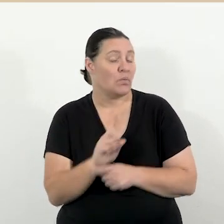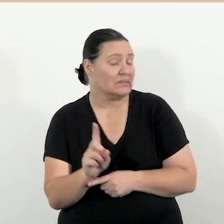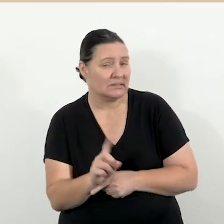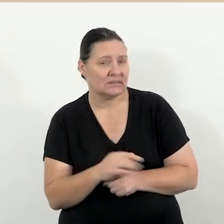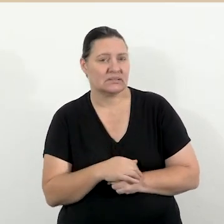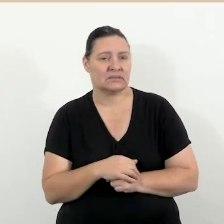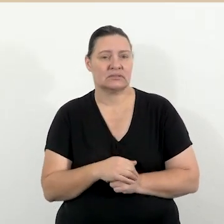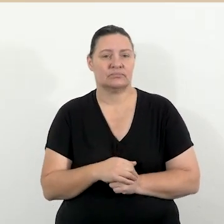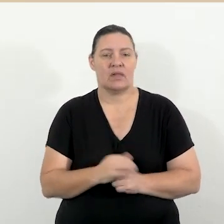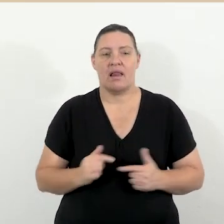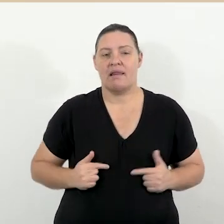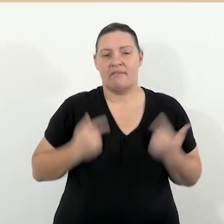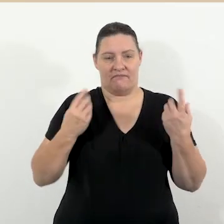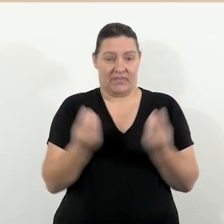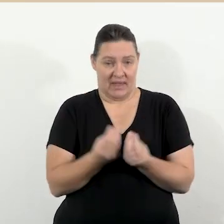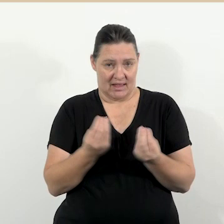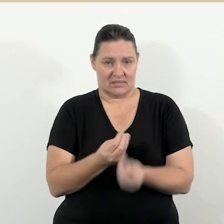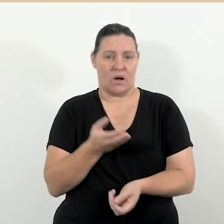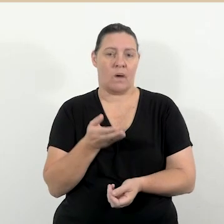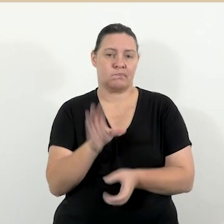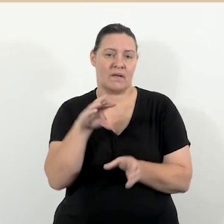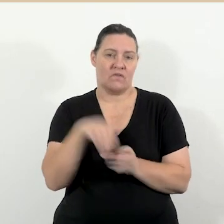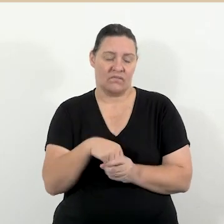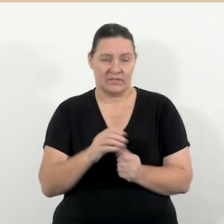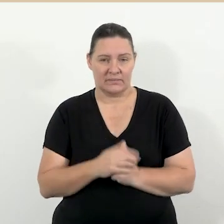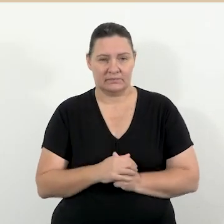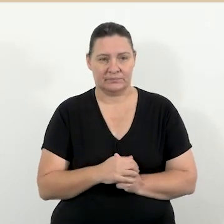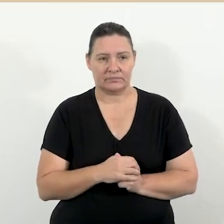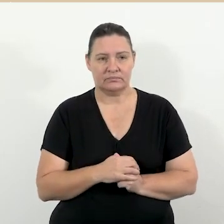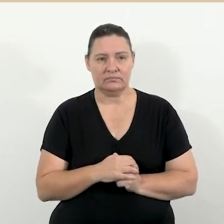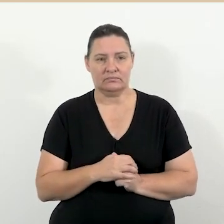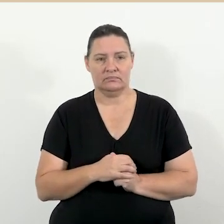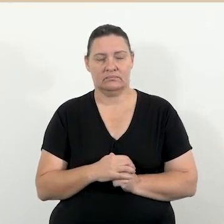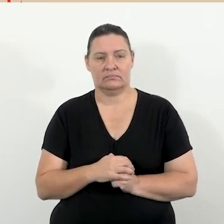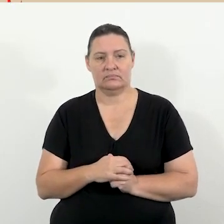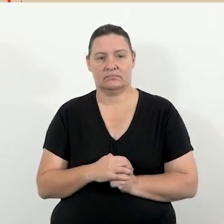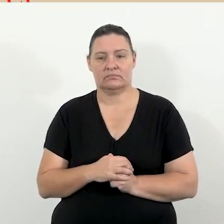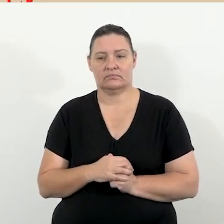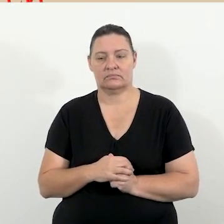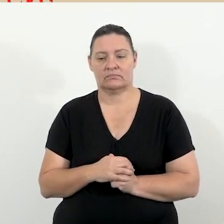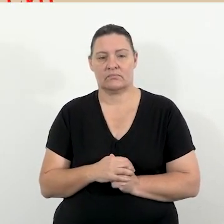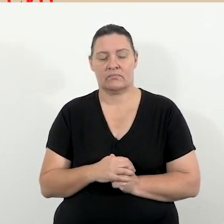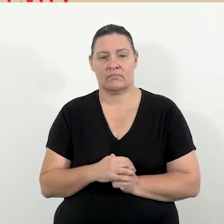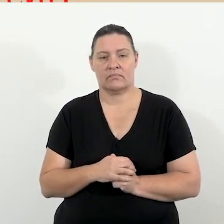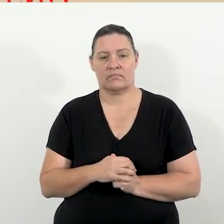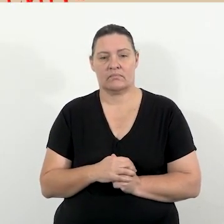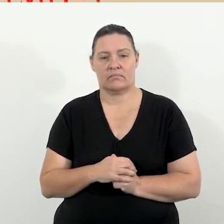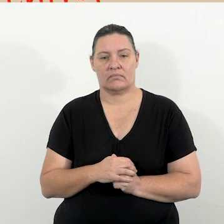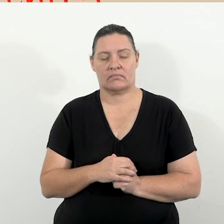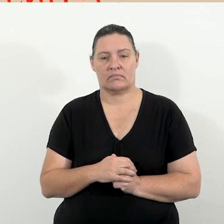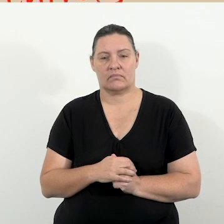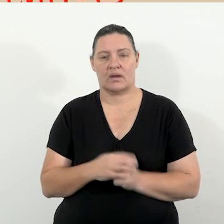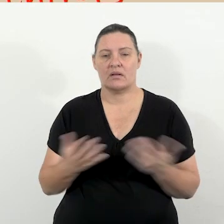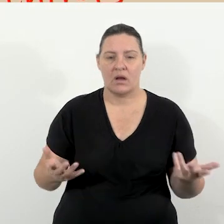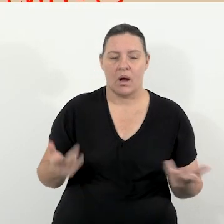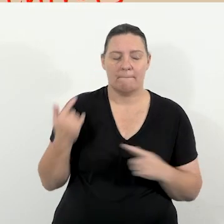of all living things. Okay, this we find all living things. This is where we